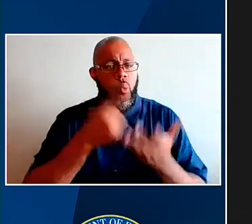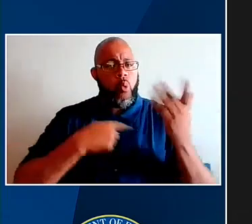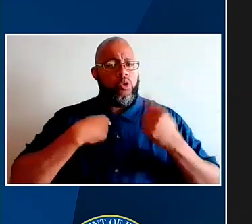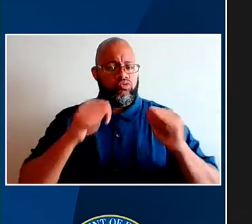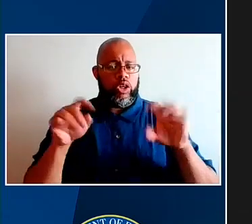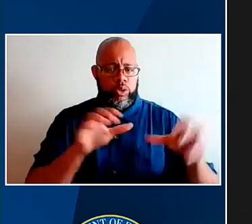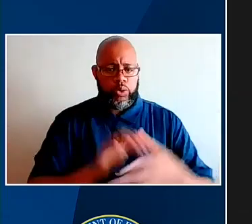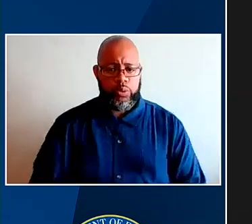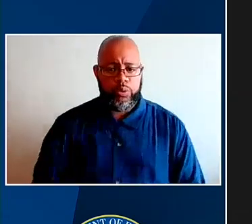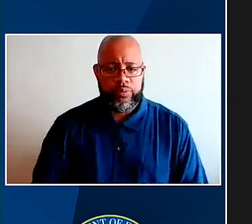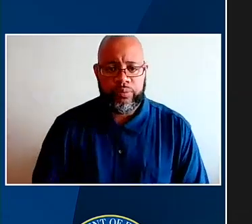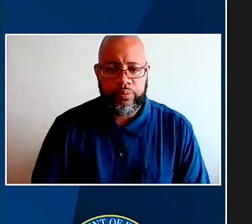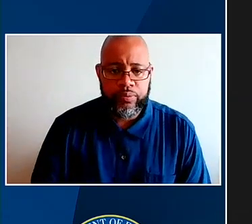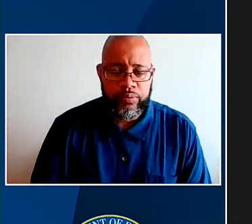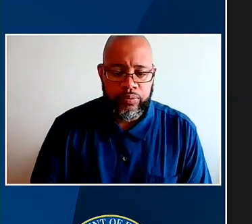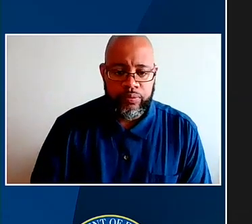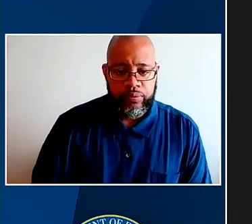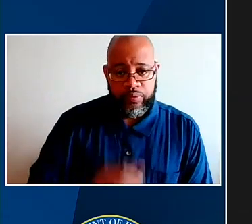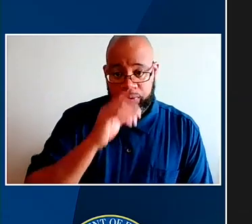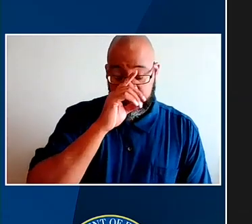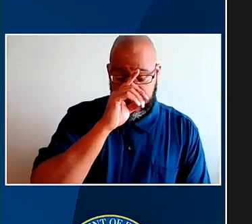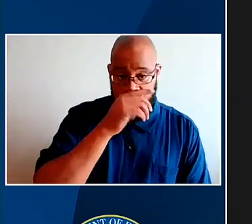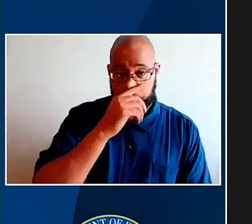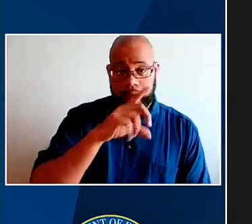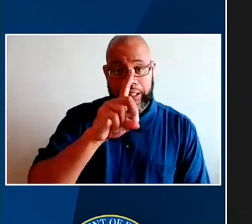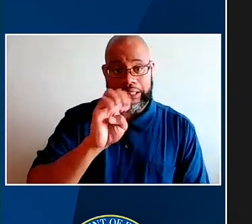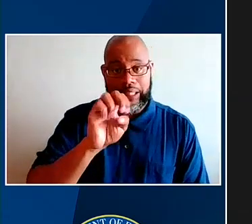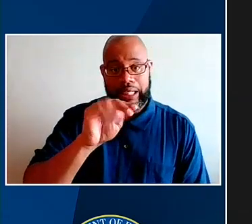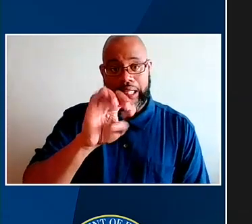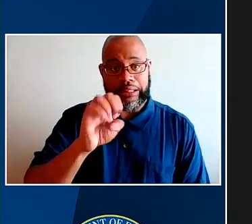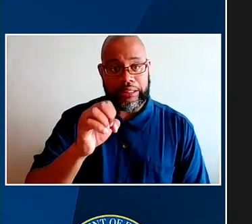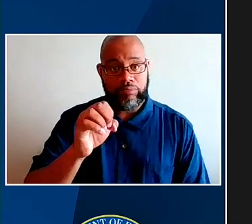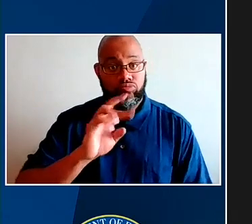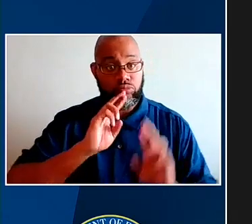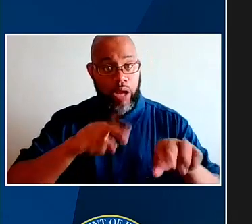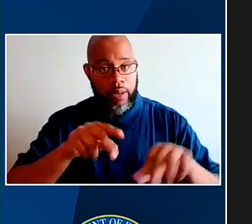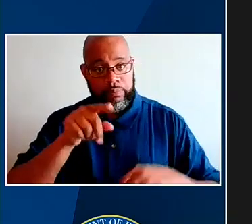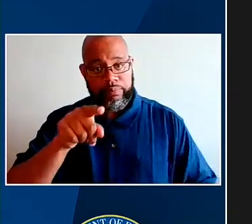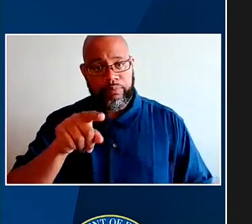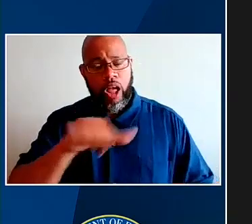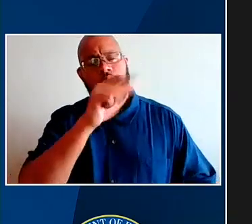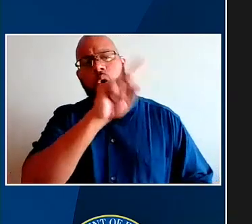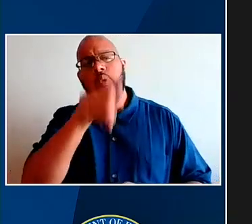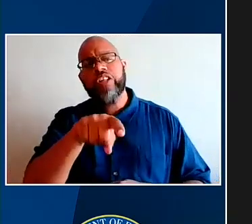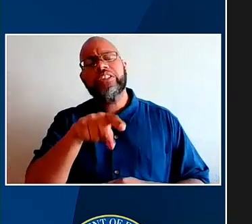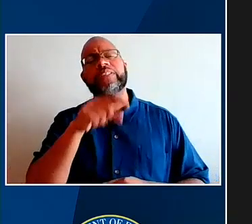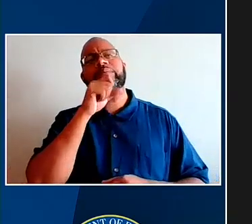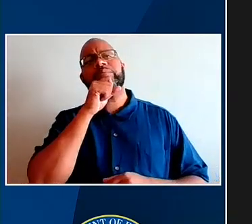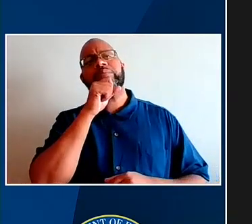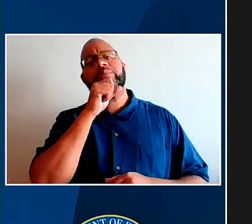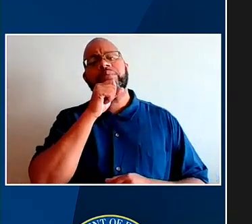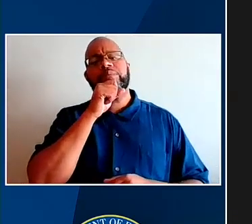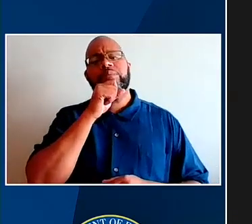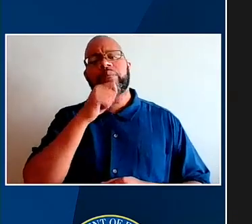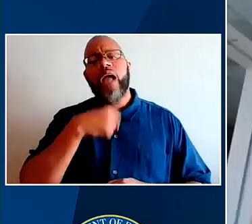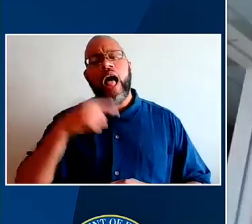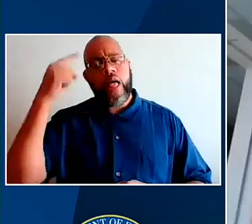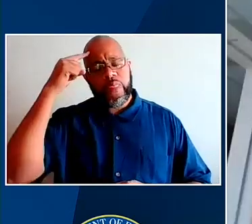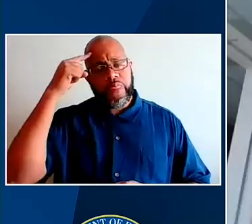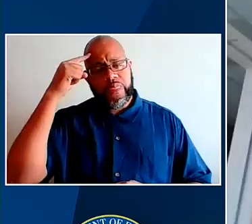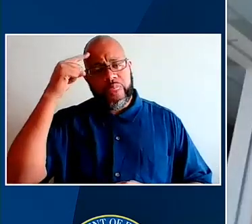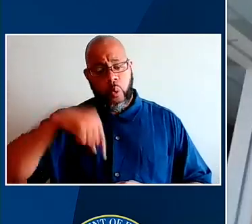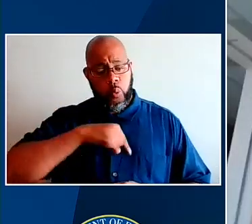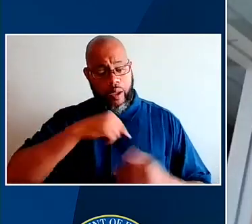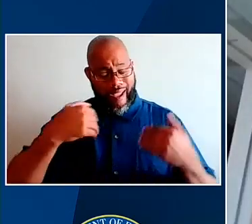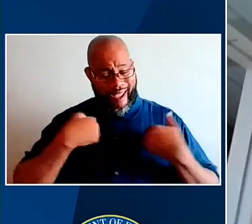to do. Yeah, Denise, did you want to? The other question, Barmak, I think, and Carolyn, I think we had